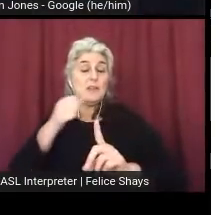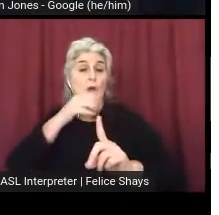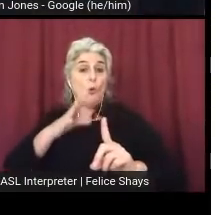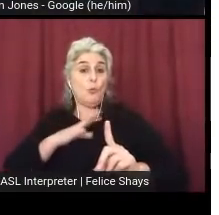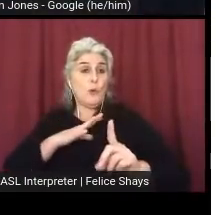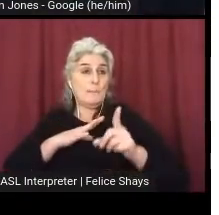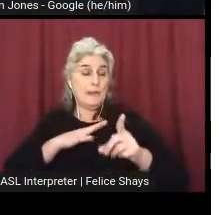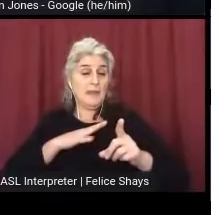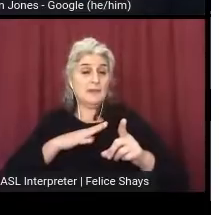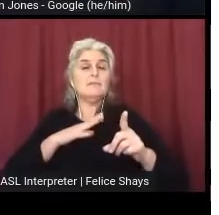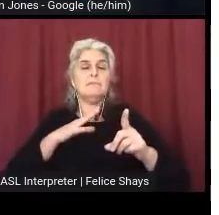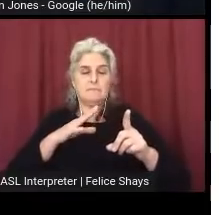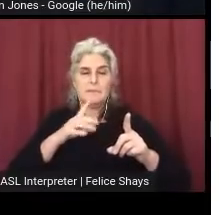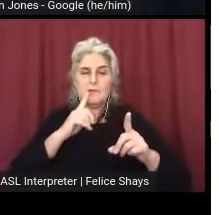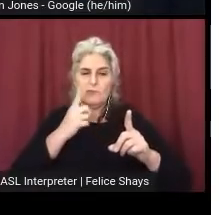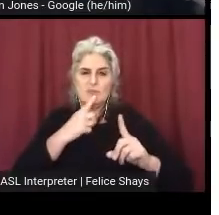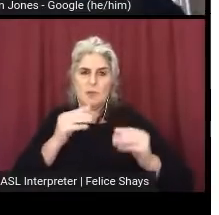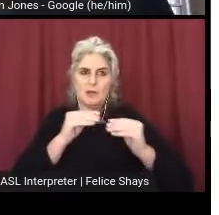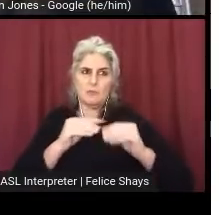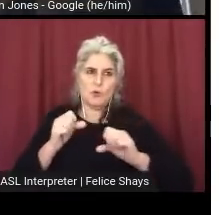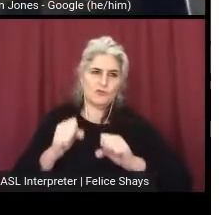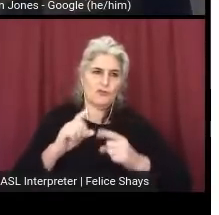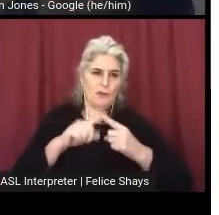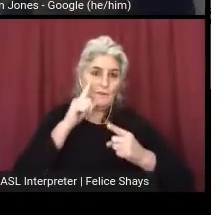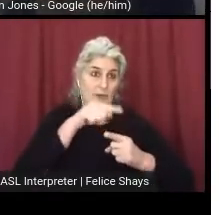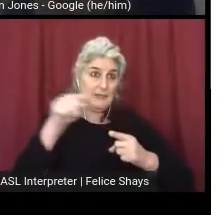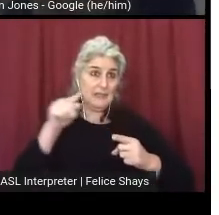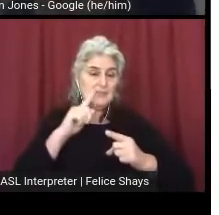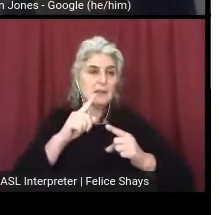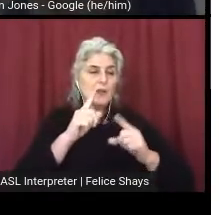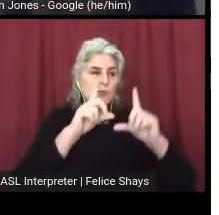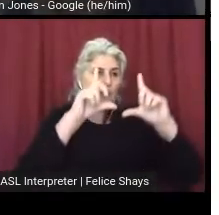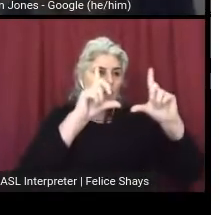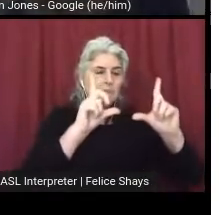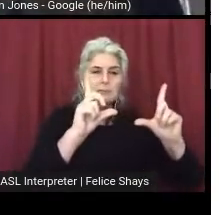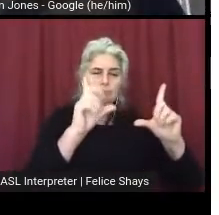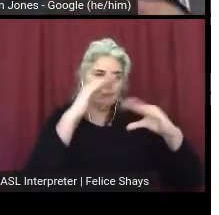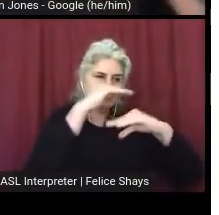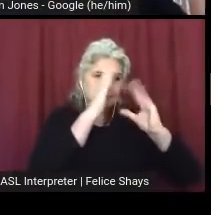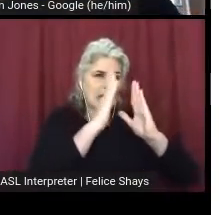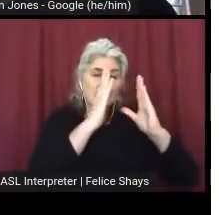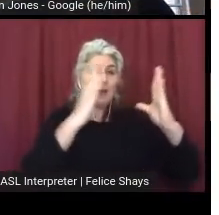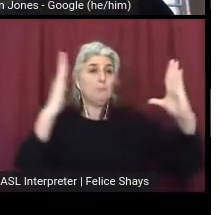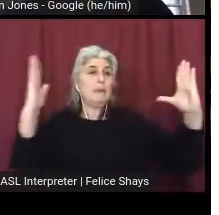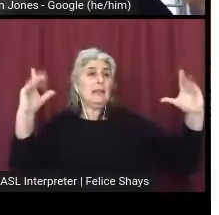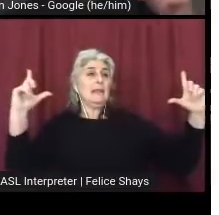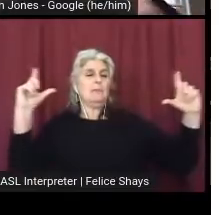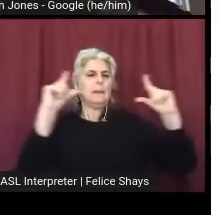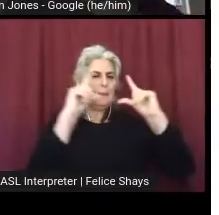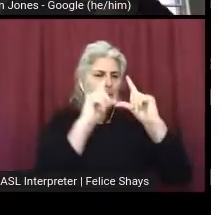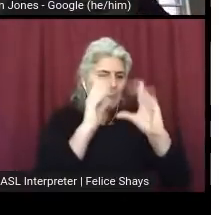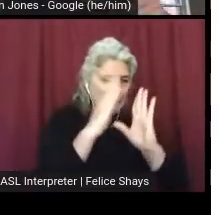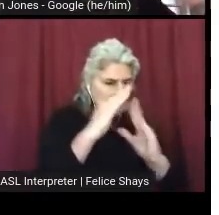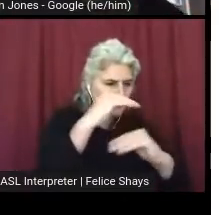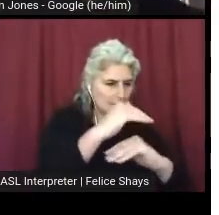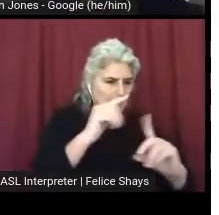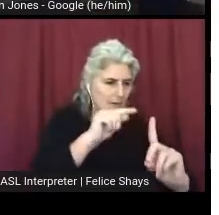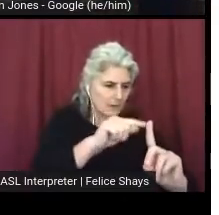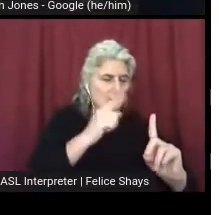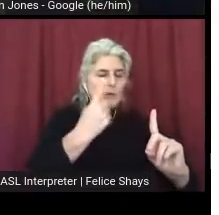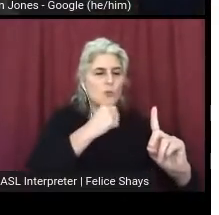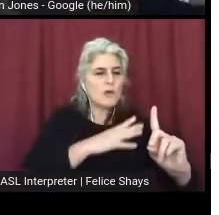shots, not those big wide Western vistas. And it focused on one human story, not the whole story of Western and